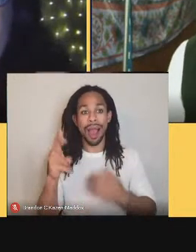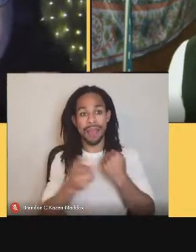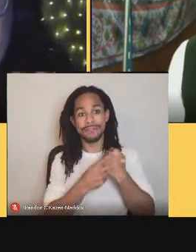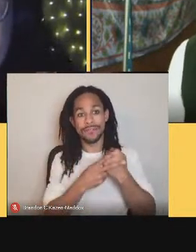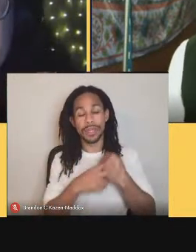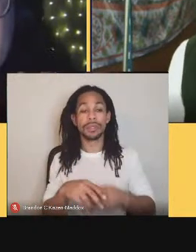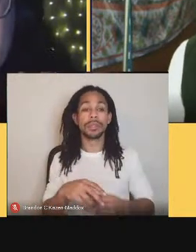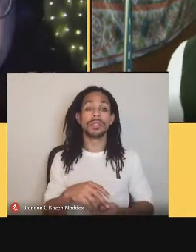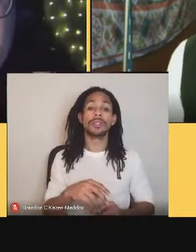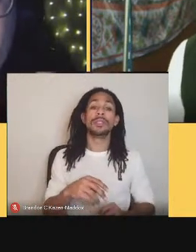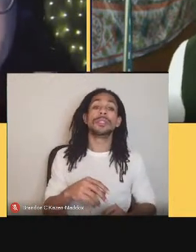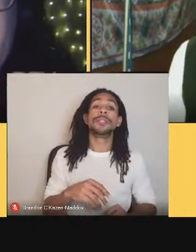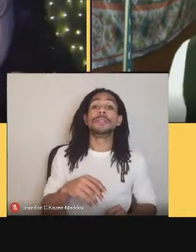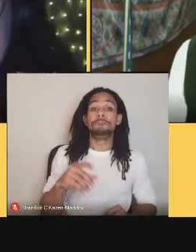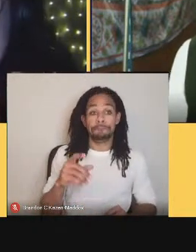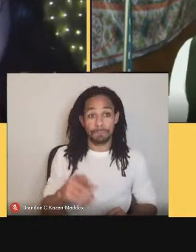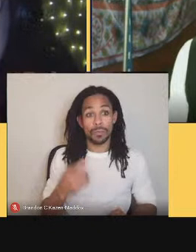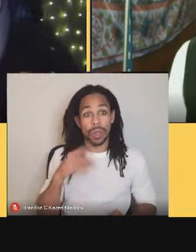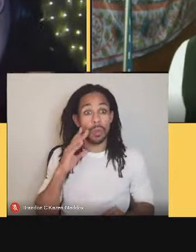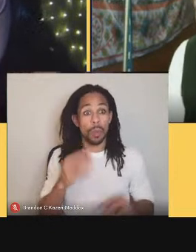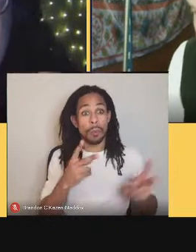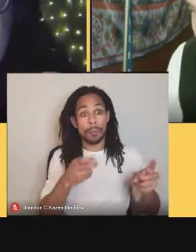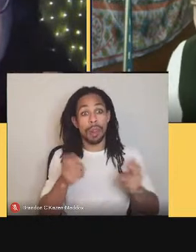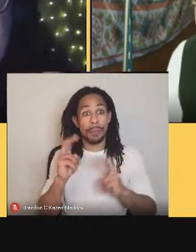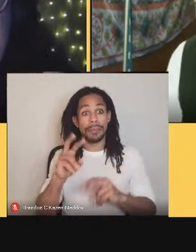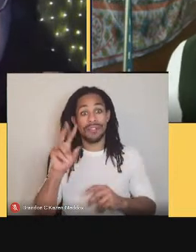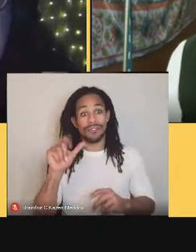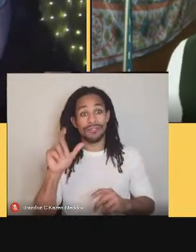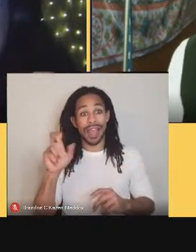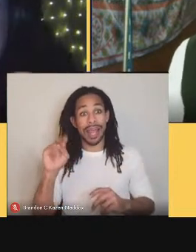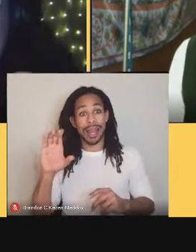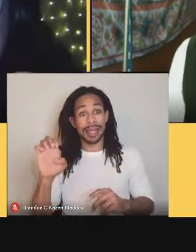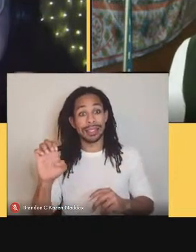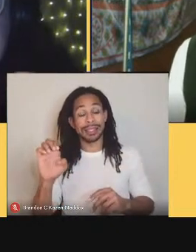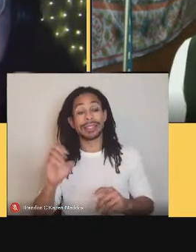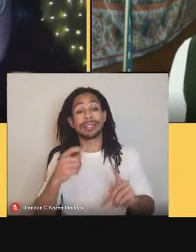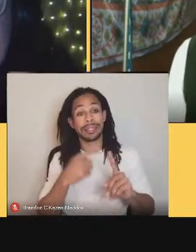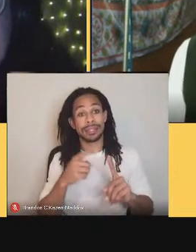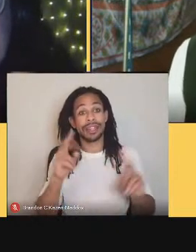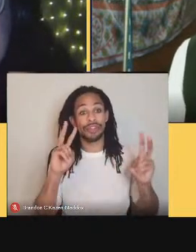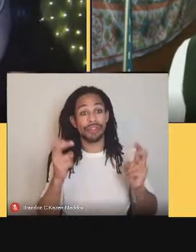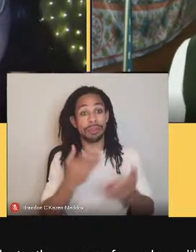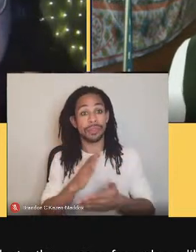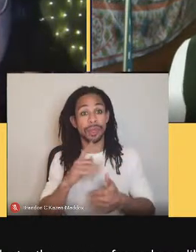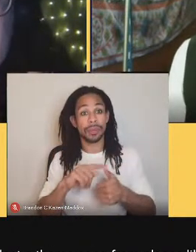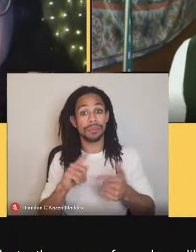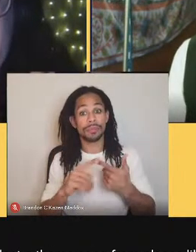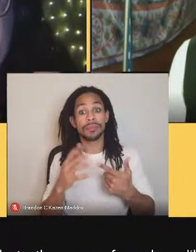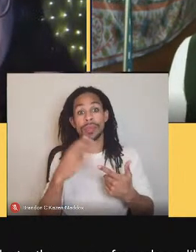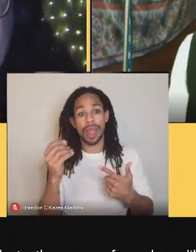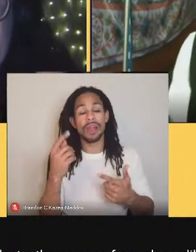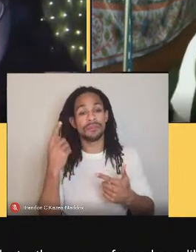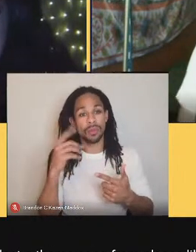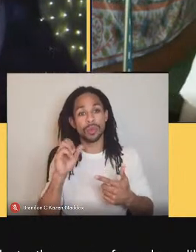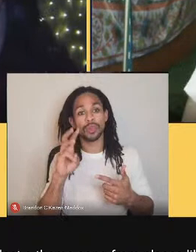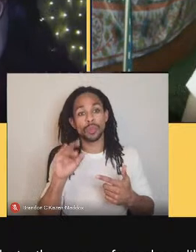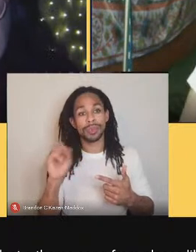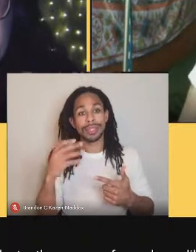song that you composed for Valence, which is created by Hug House. And we're going to pull up the theme song for Swiss and Lali after that.